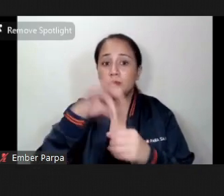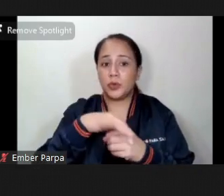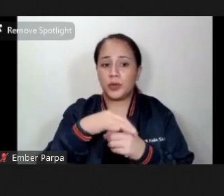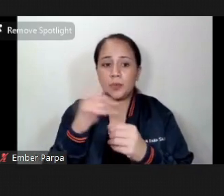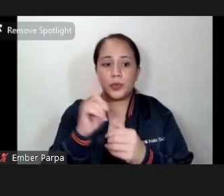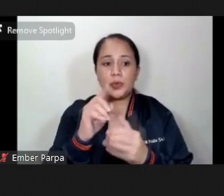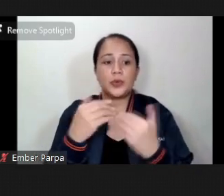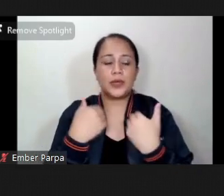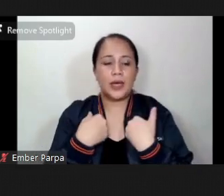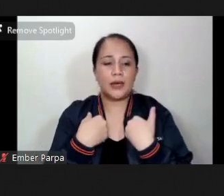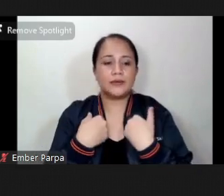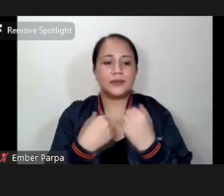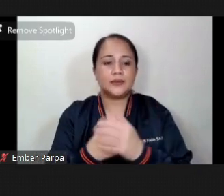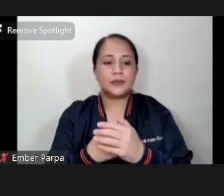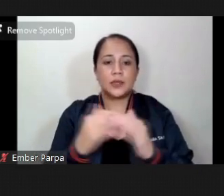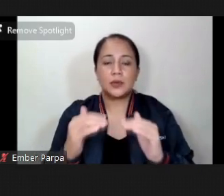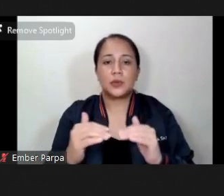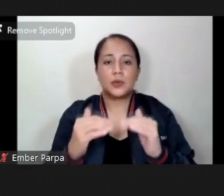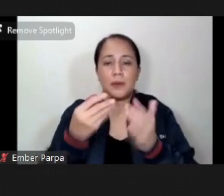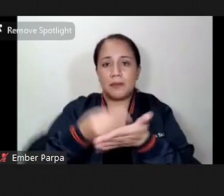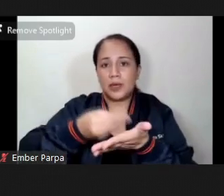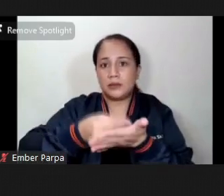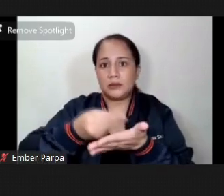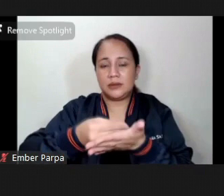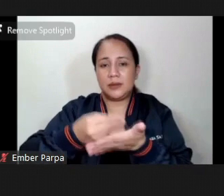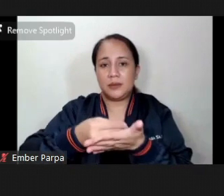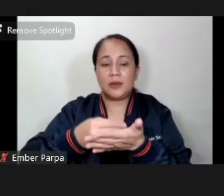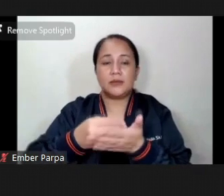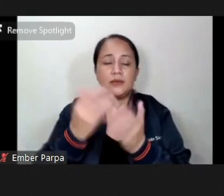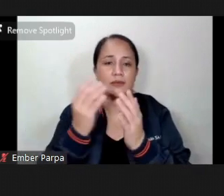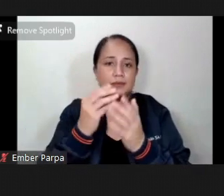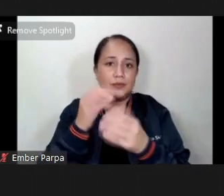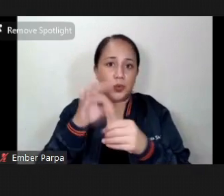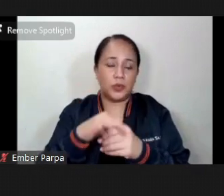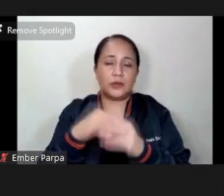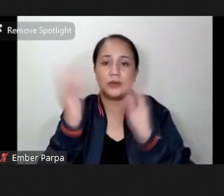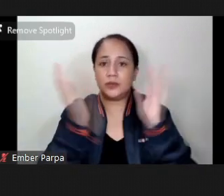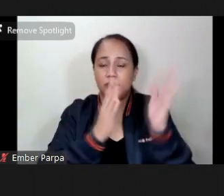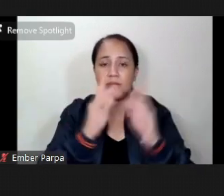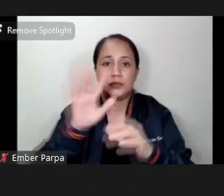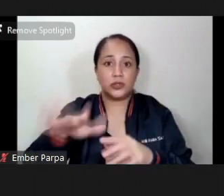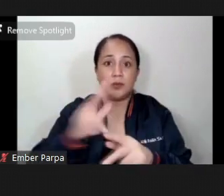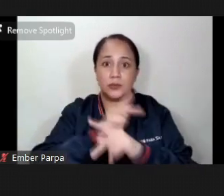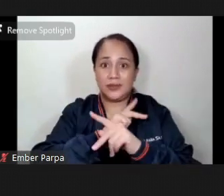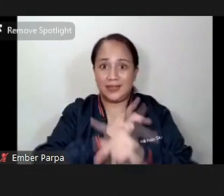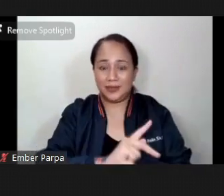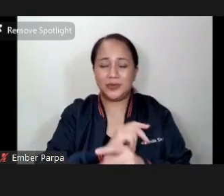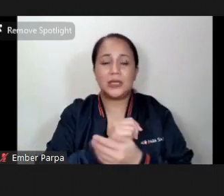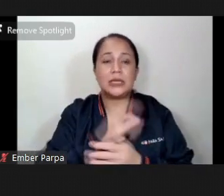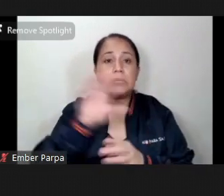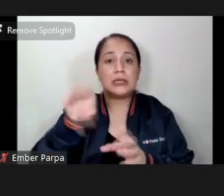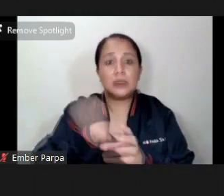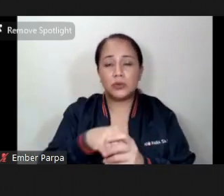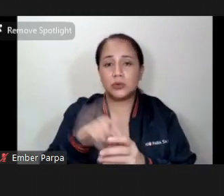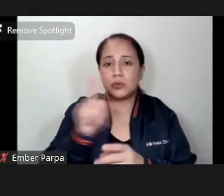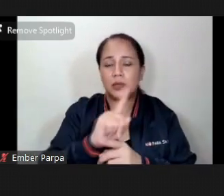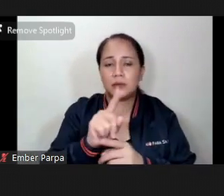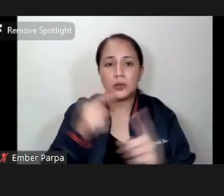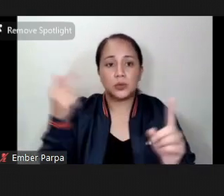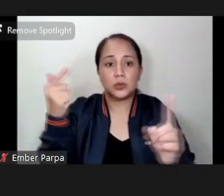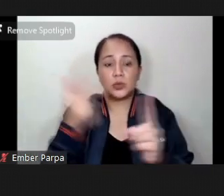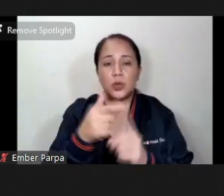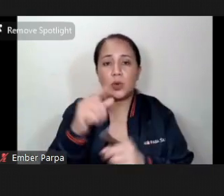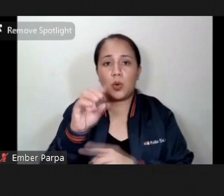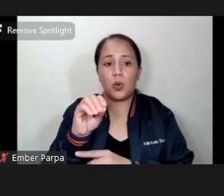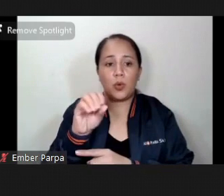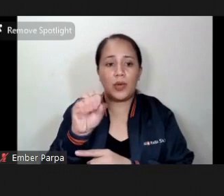we have here increased funding for programs and services on child protection, and this includes targeting